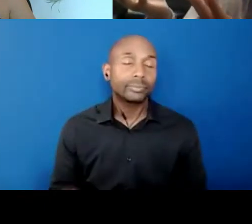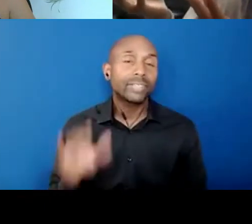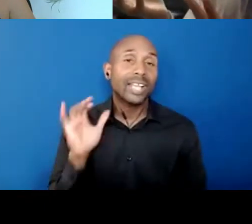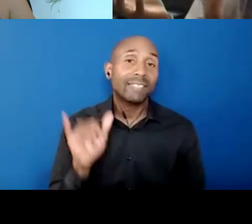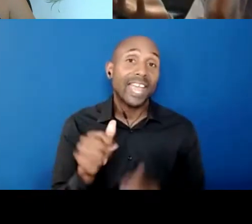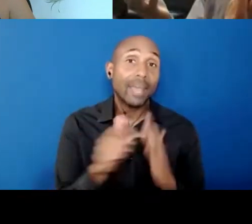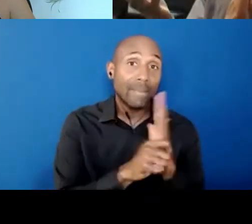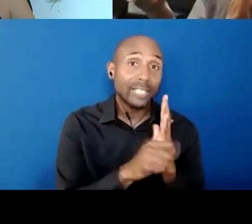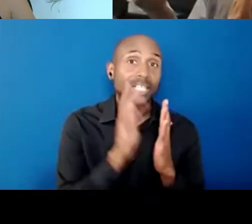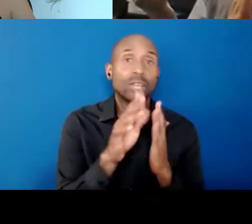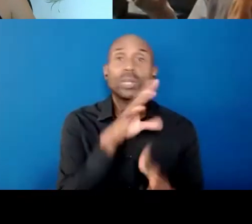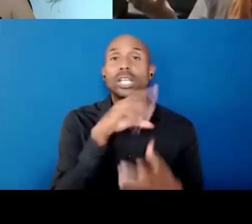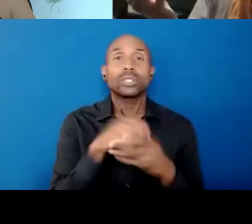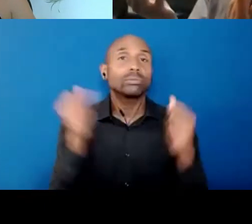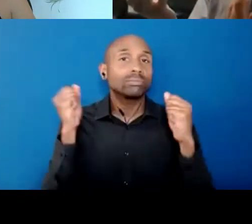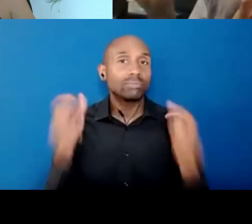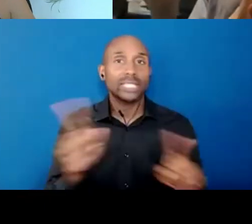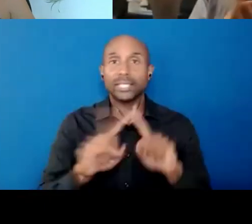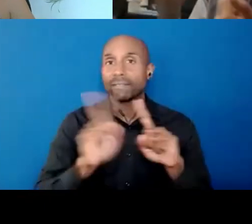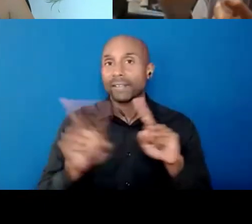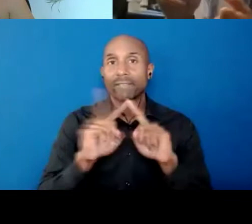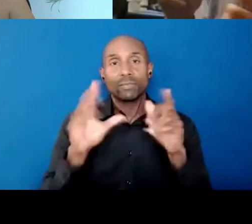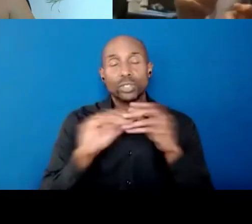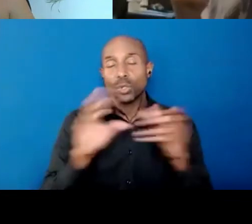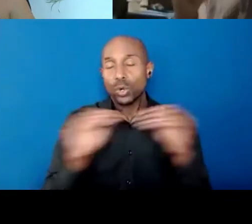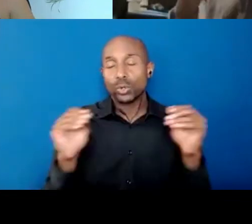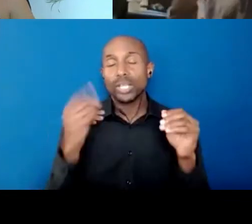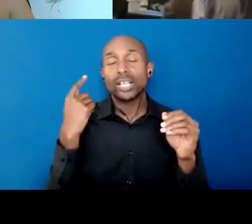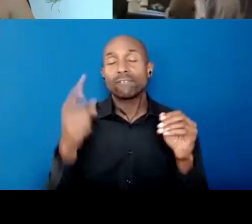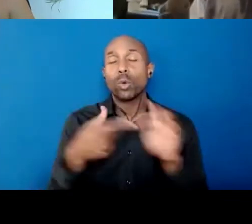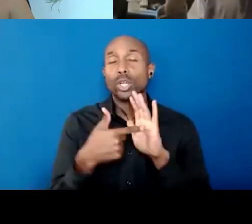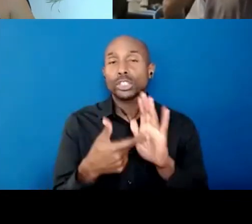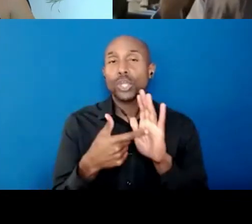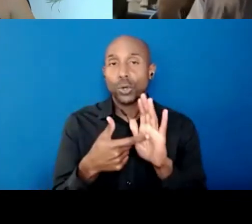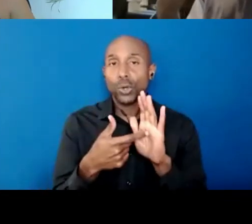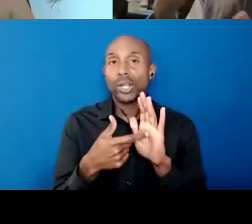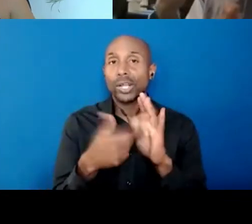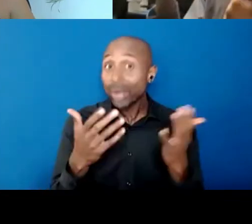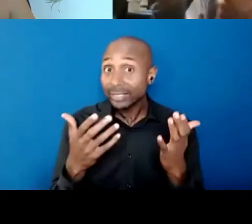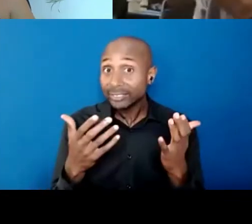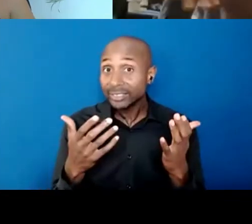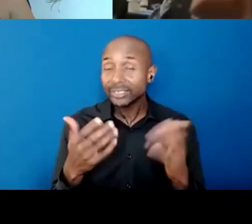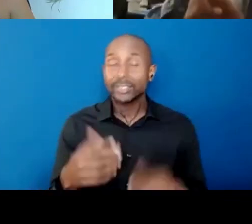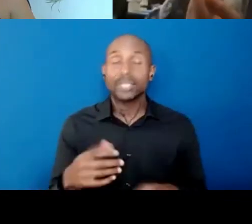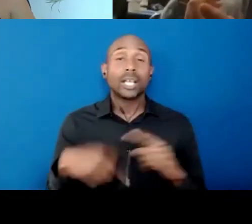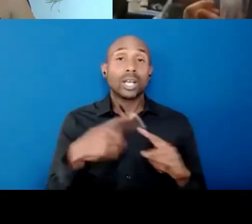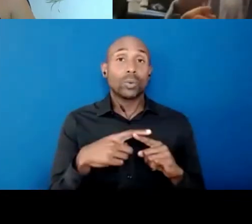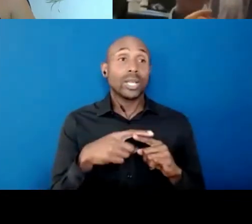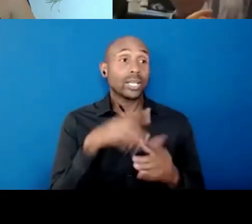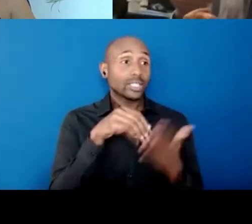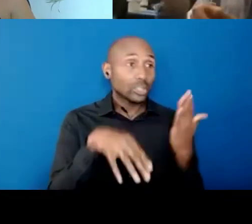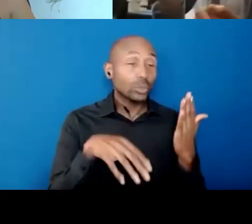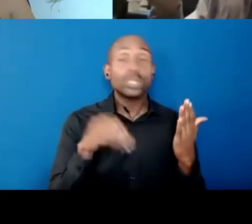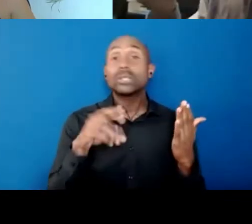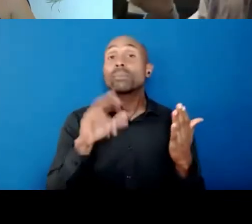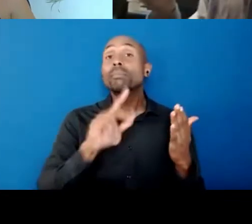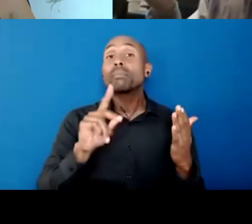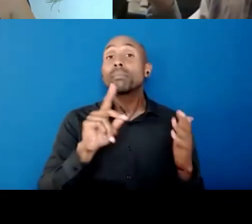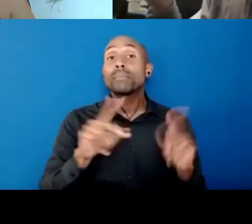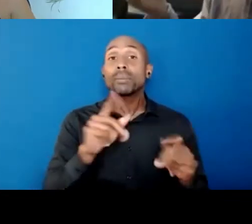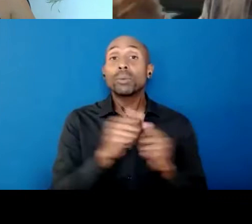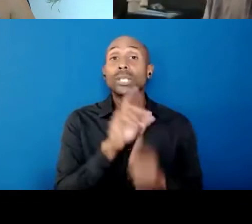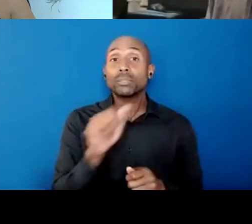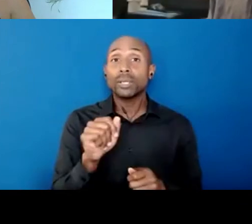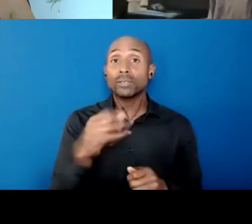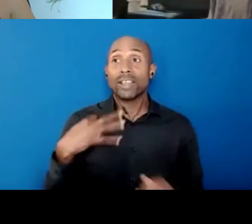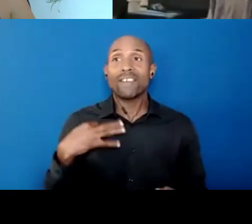stories that show you what it looks like when students or people with disabilities volunteer or intern abroad.